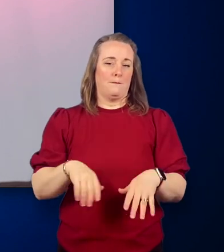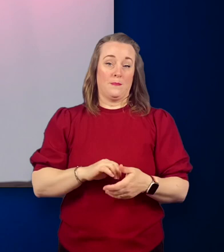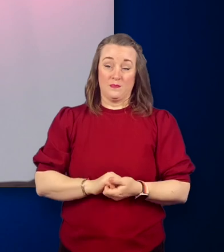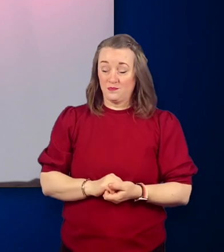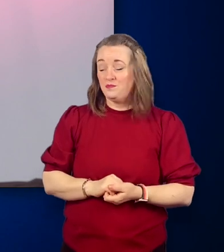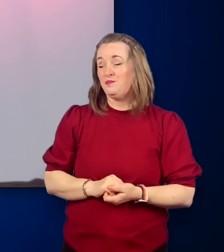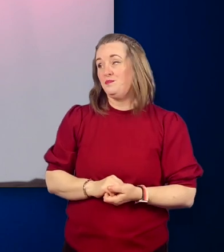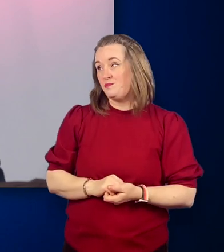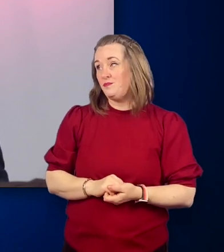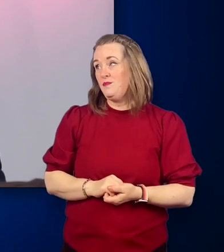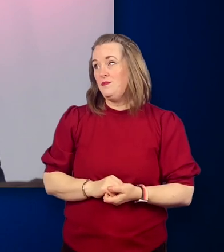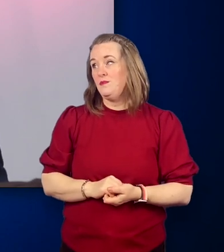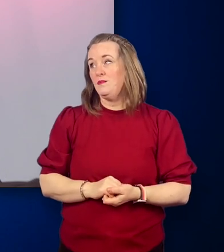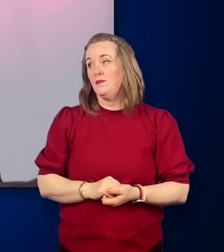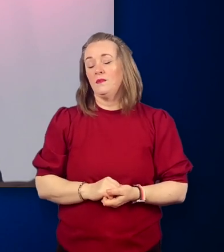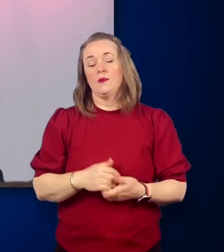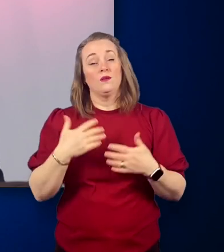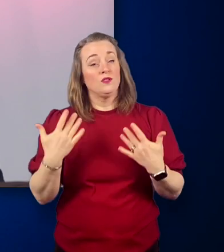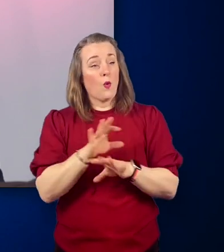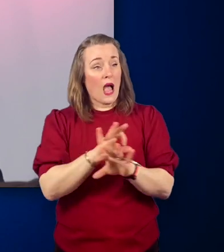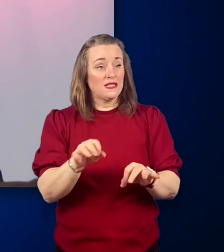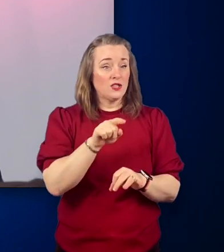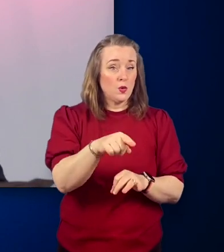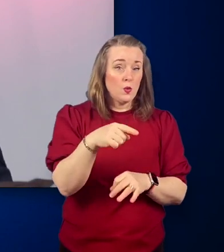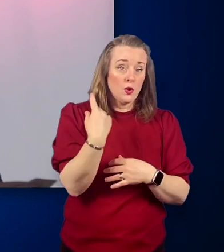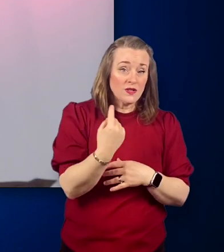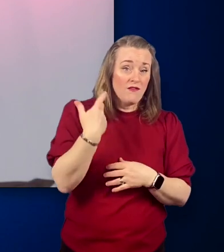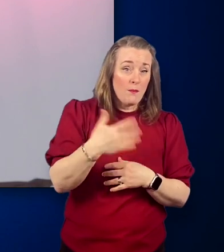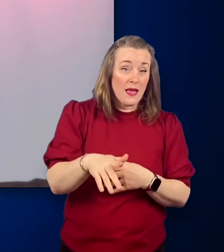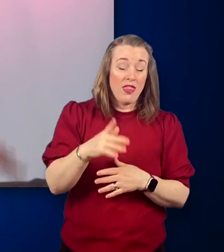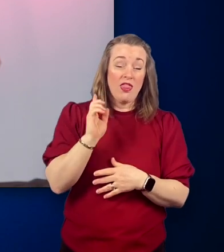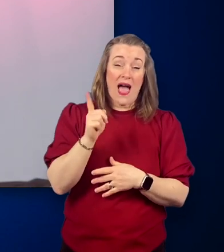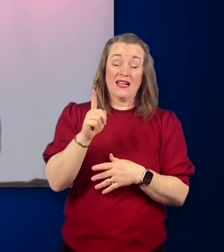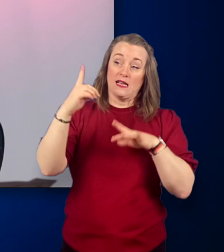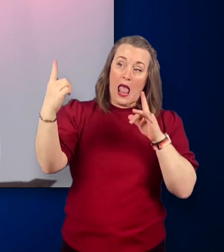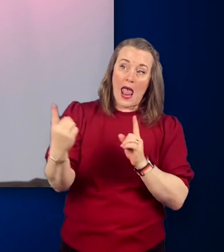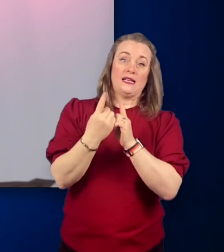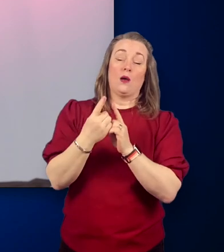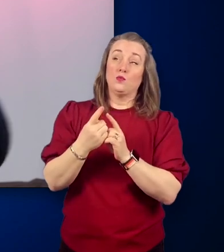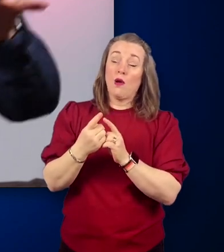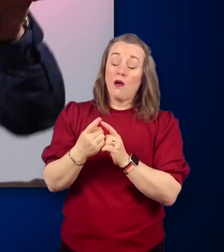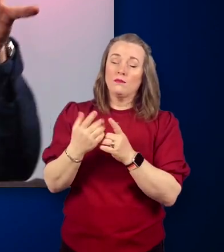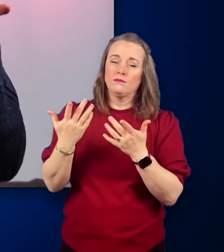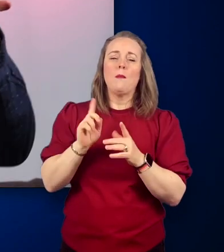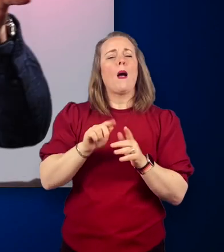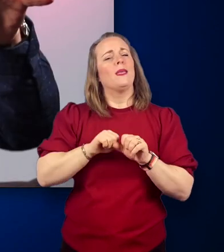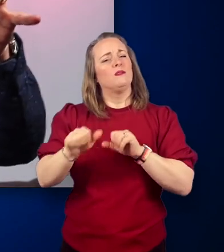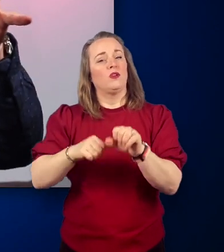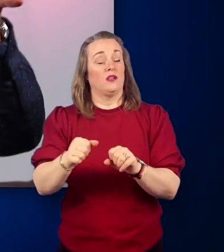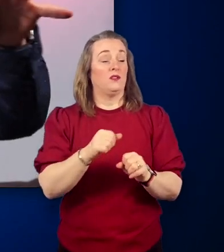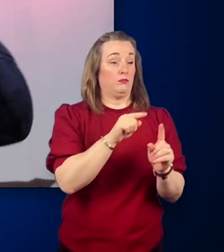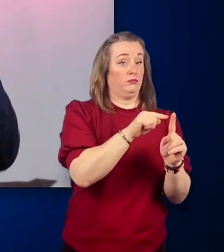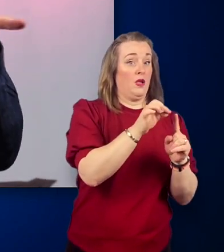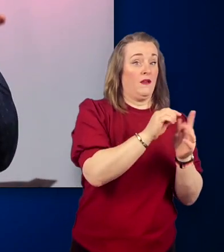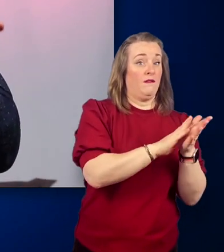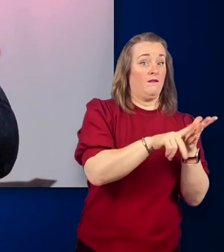So have you had that divine encounter? But then there's a process. So Philip's sent, he's running alongside the